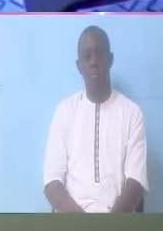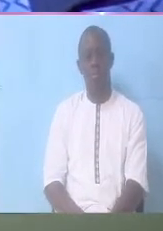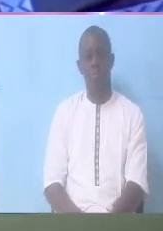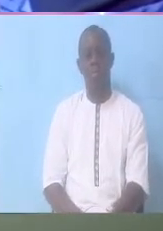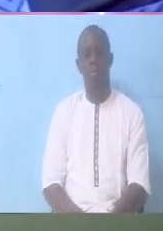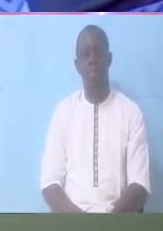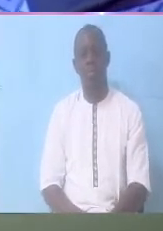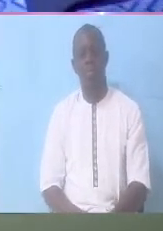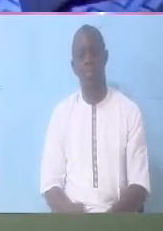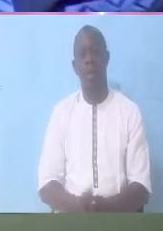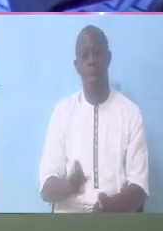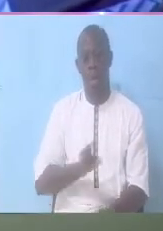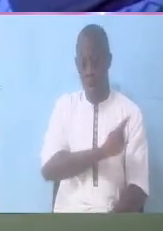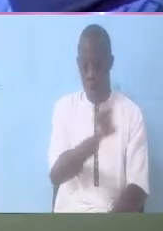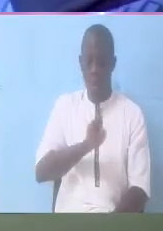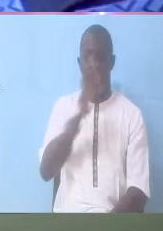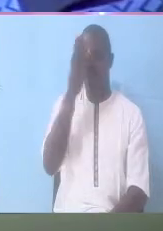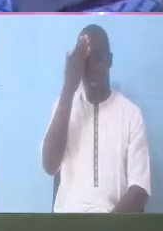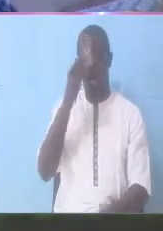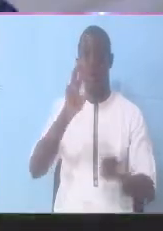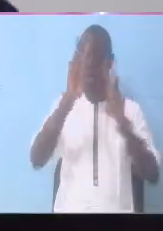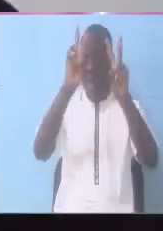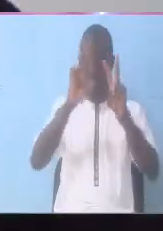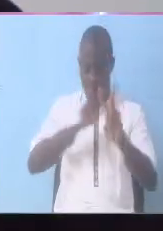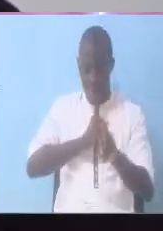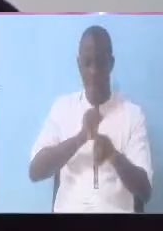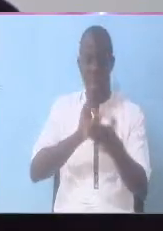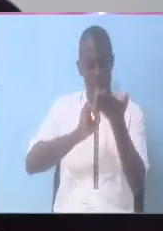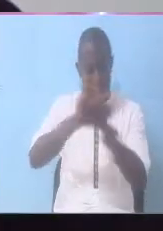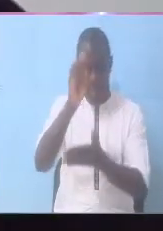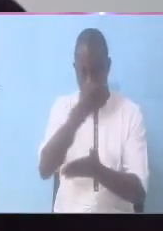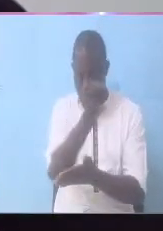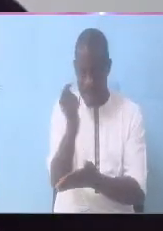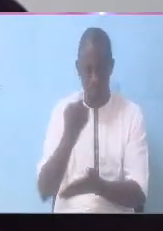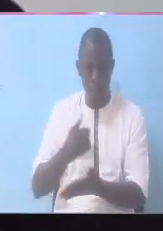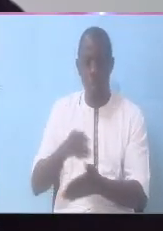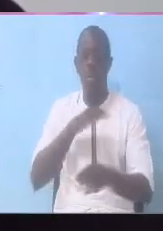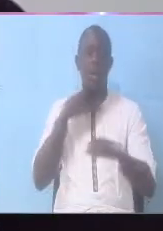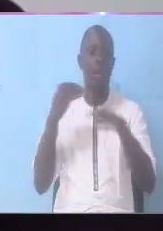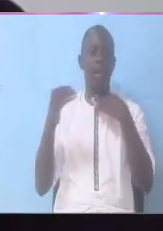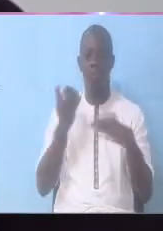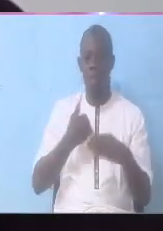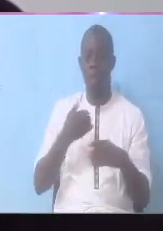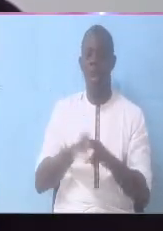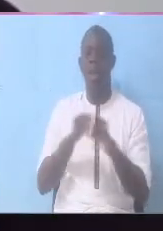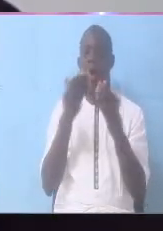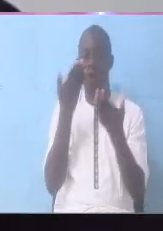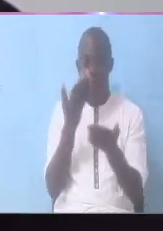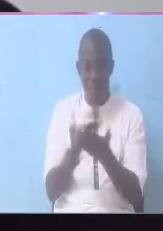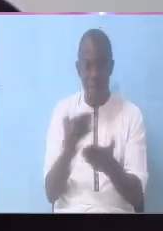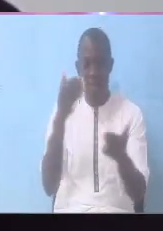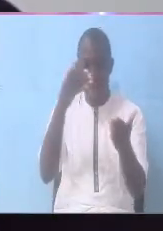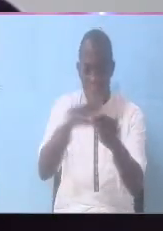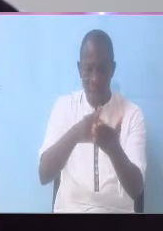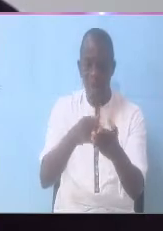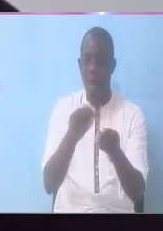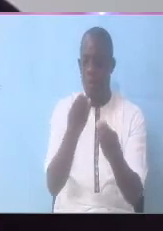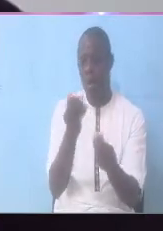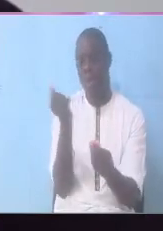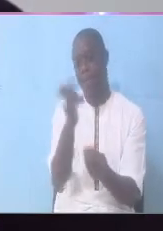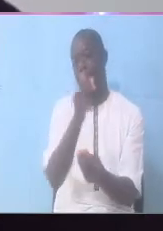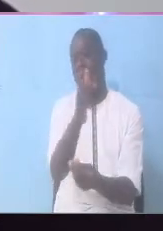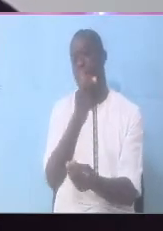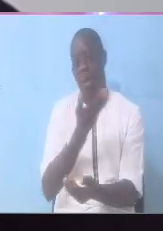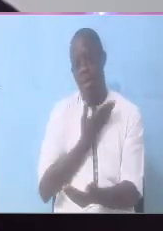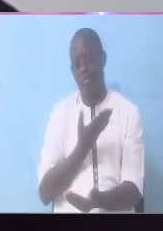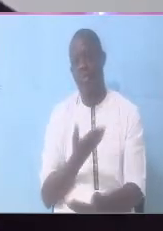they were executed, and he paid money for that. That's what fair enough. That's all what we can say. But you want me that word to